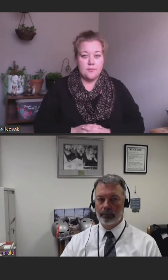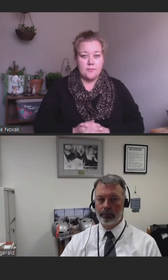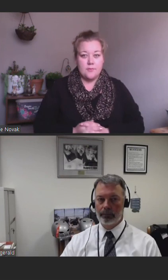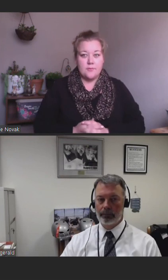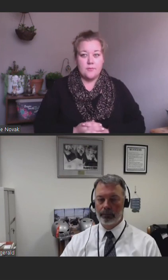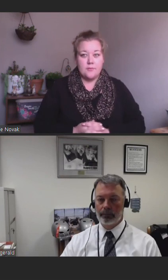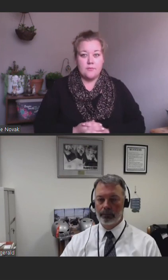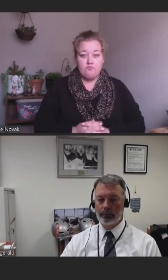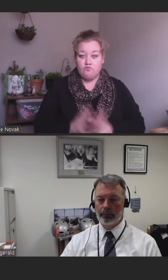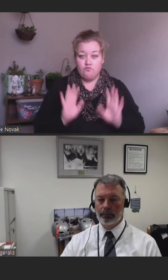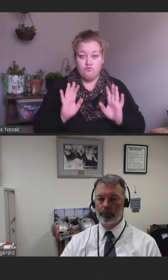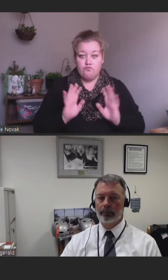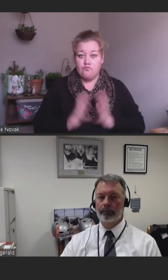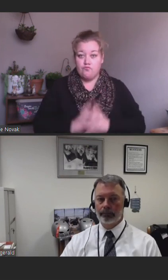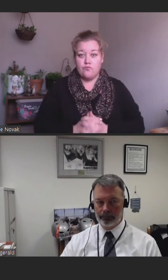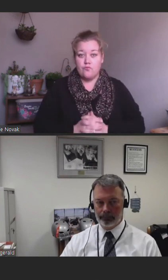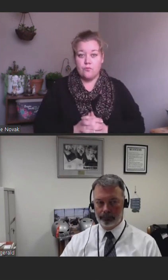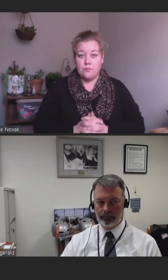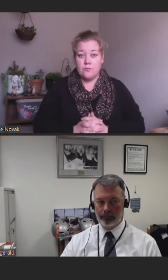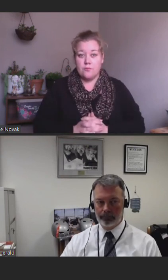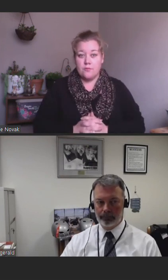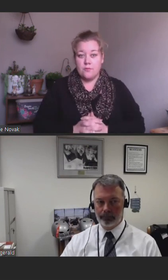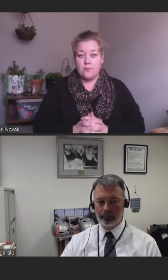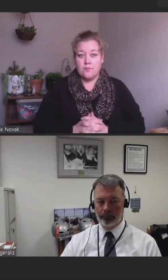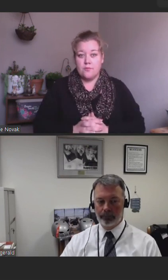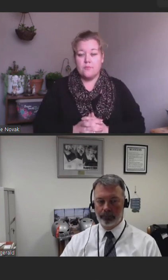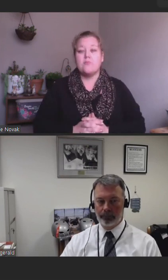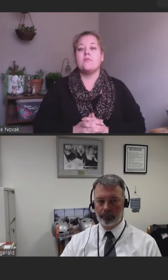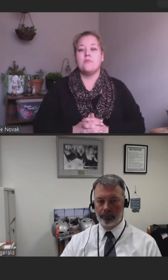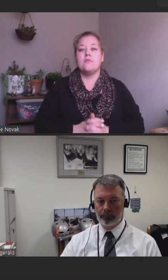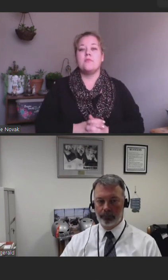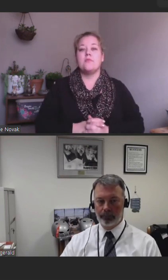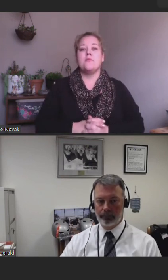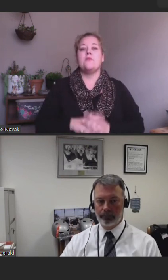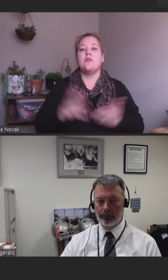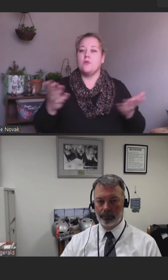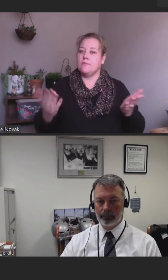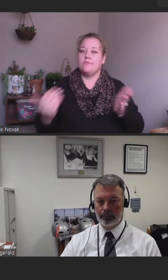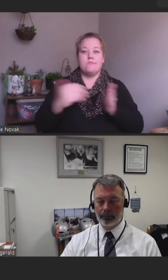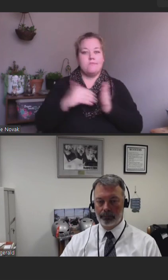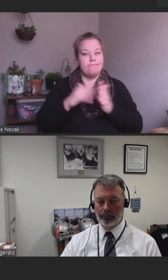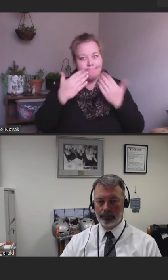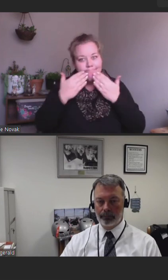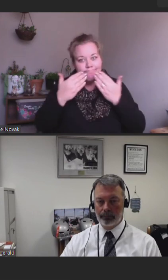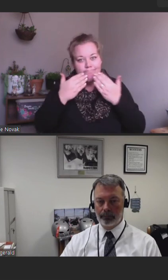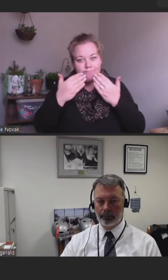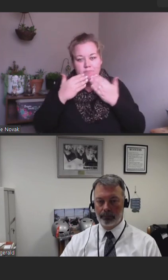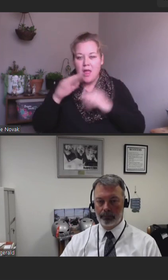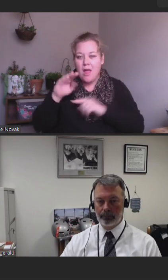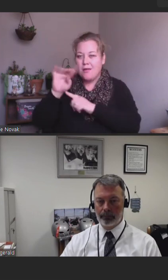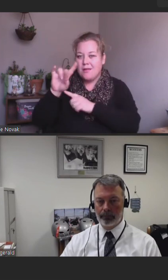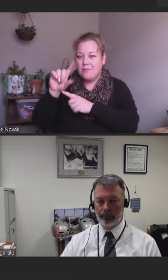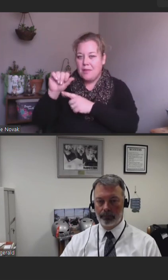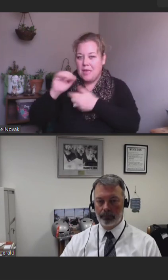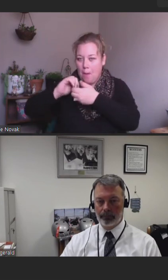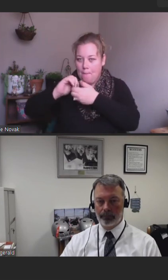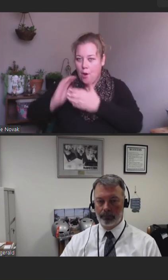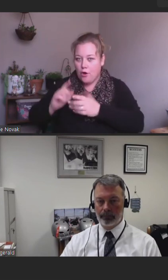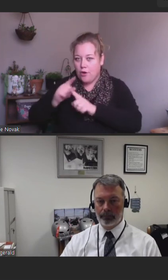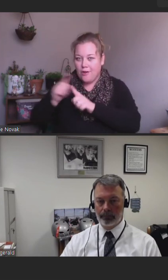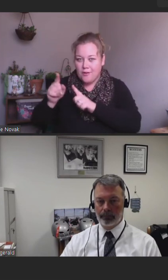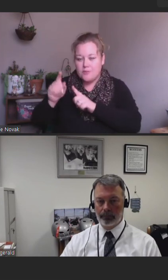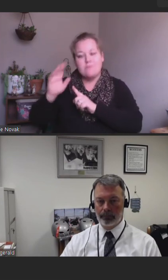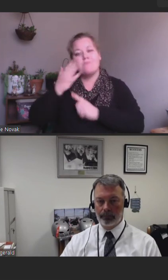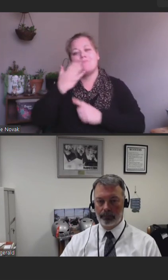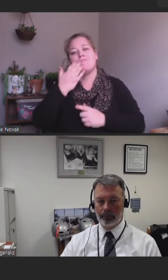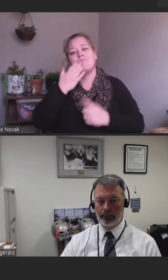No other questions. So as always, thank you so much to our media partners for the good questions